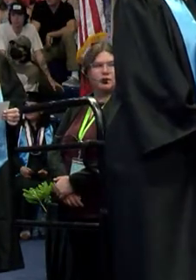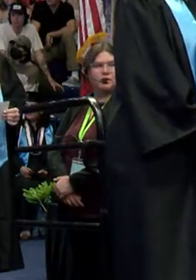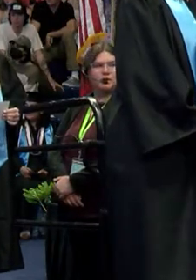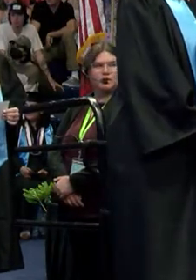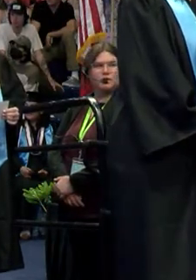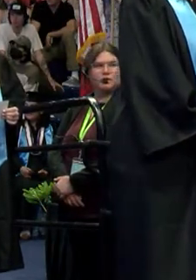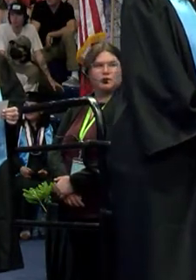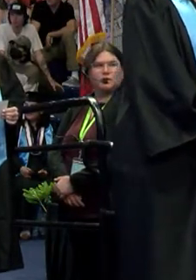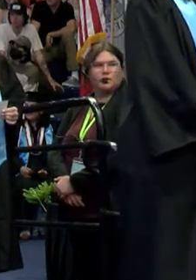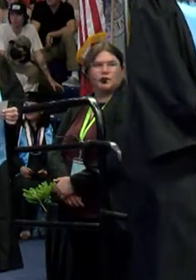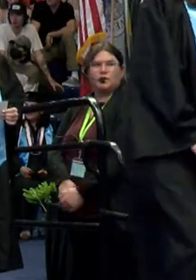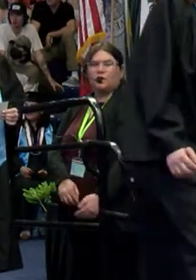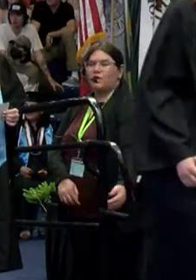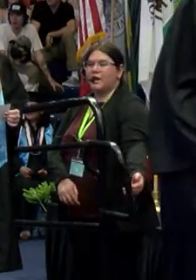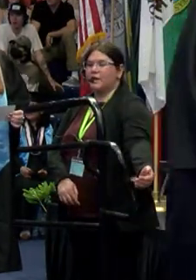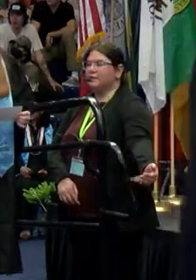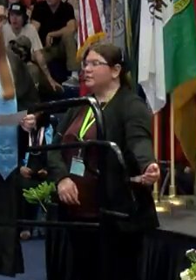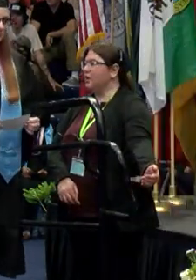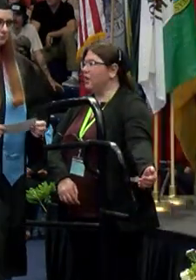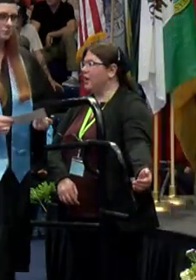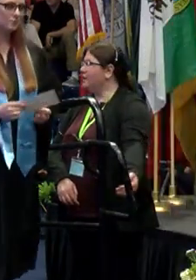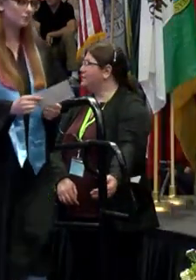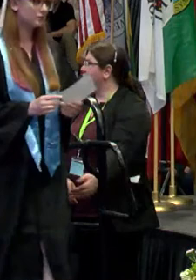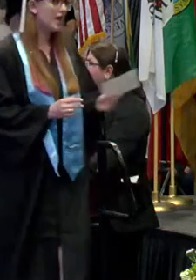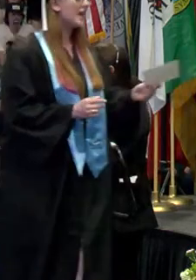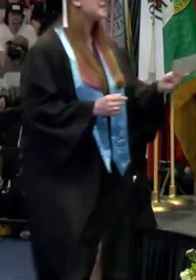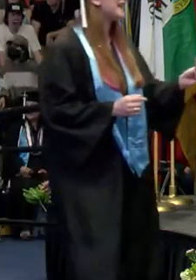Olivia Dreyeski.